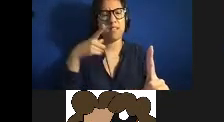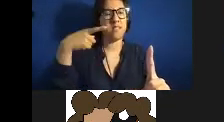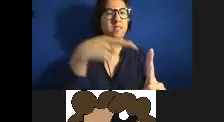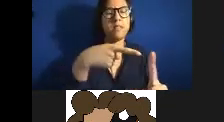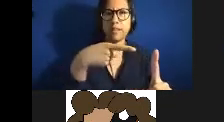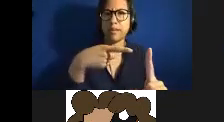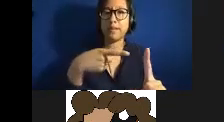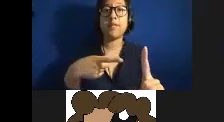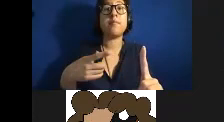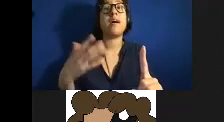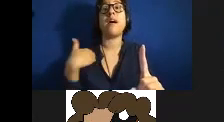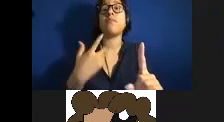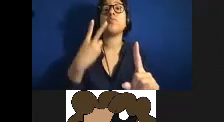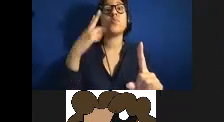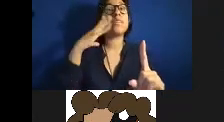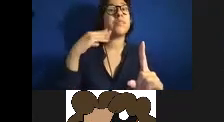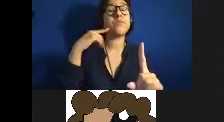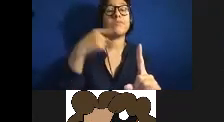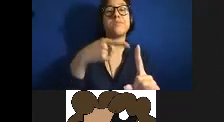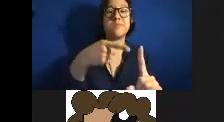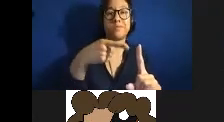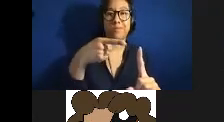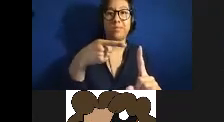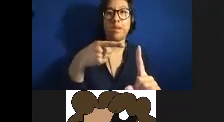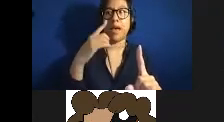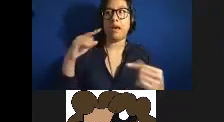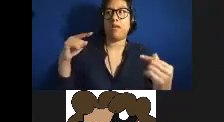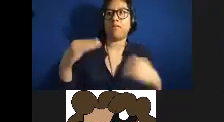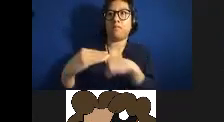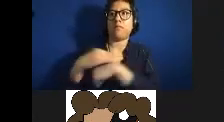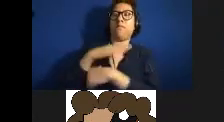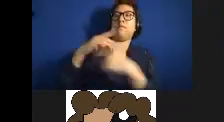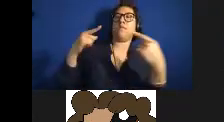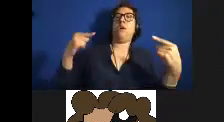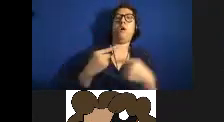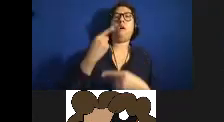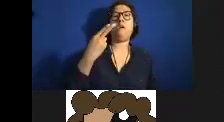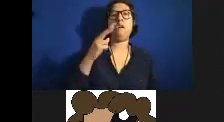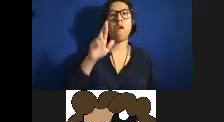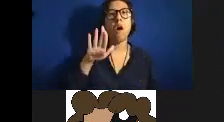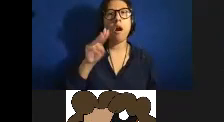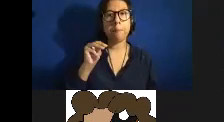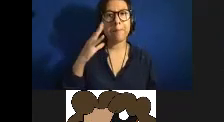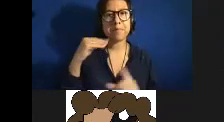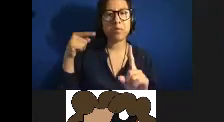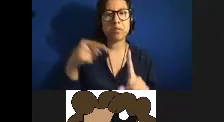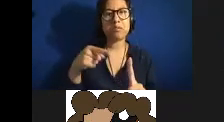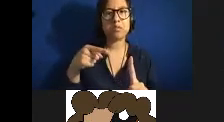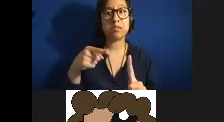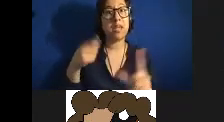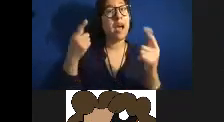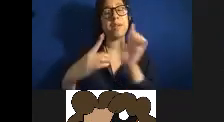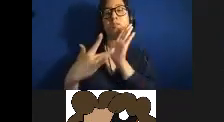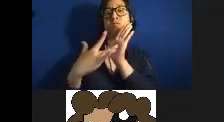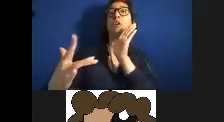two experiences that happened to him and harmed him, right? You know, on one account, you know, he was assaulted while he